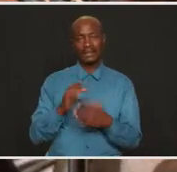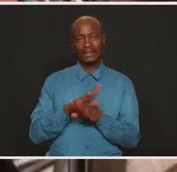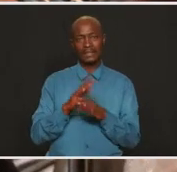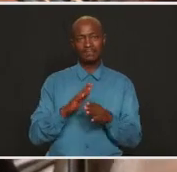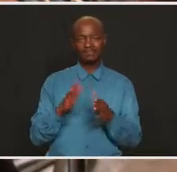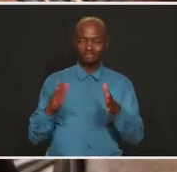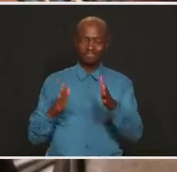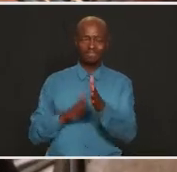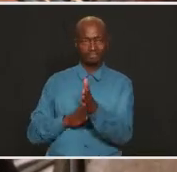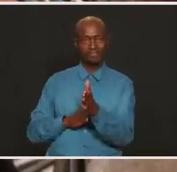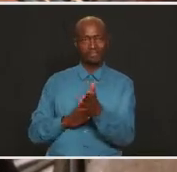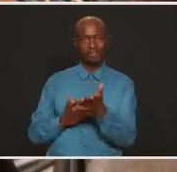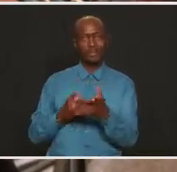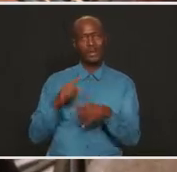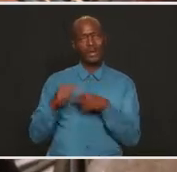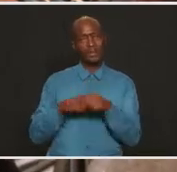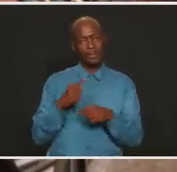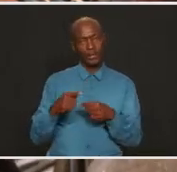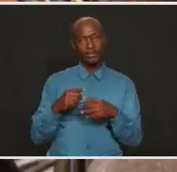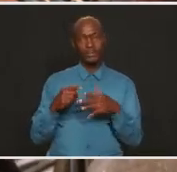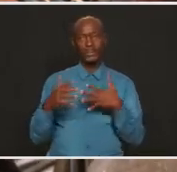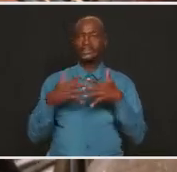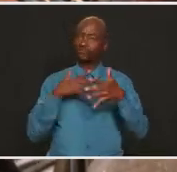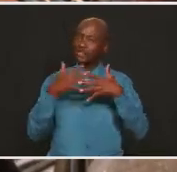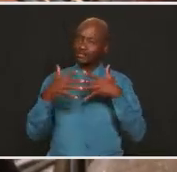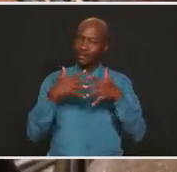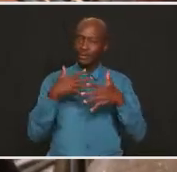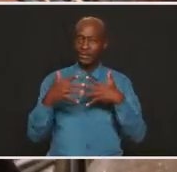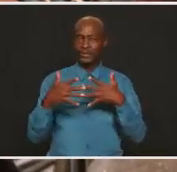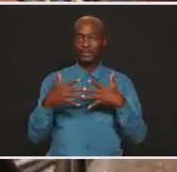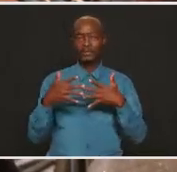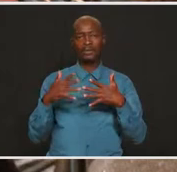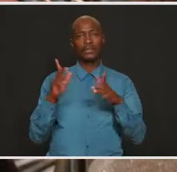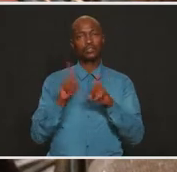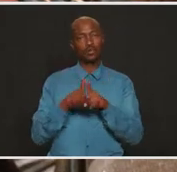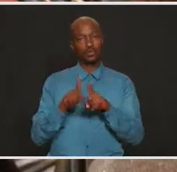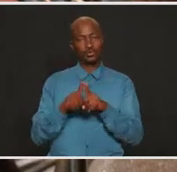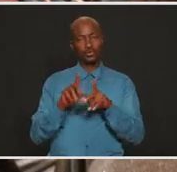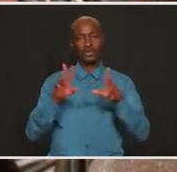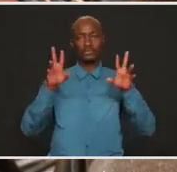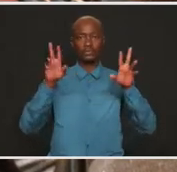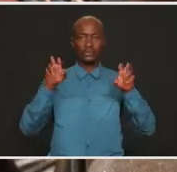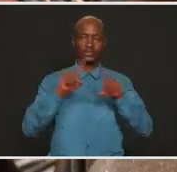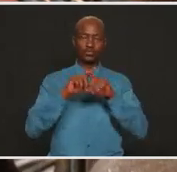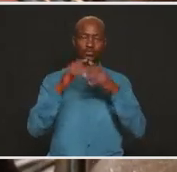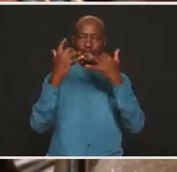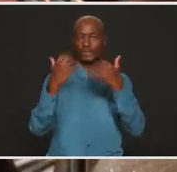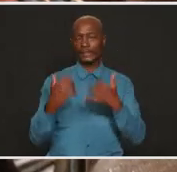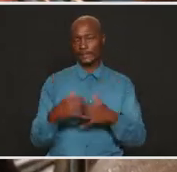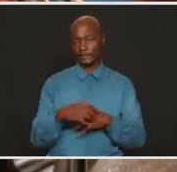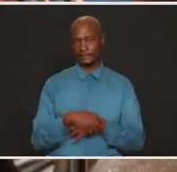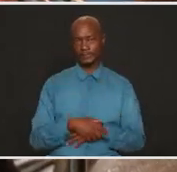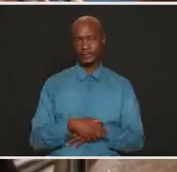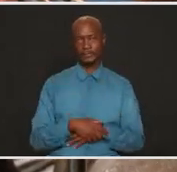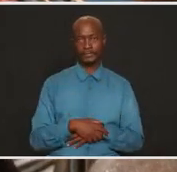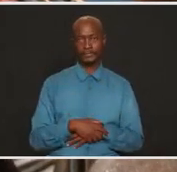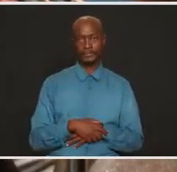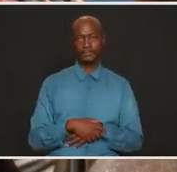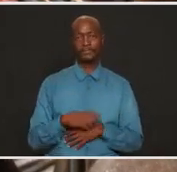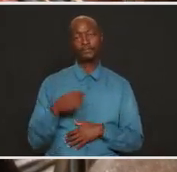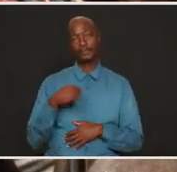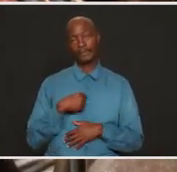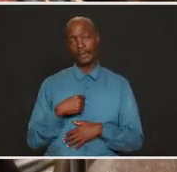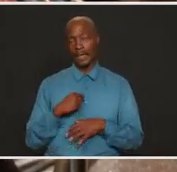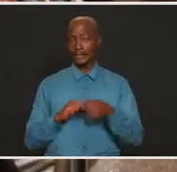adhere in terms of being transparent and also in the issues of finances I'll support